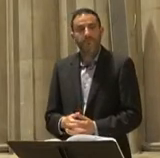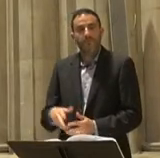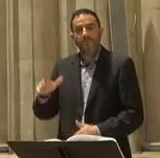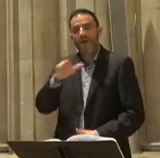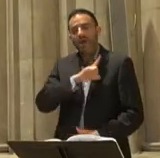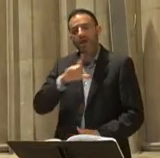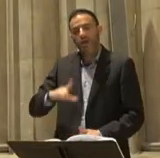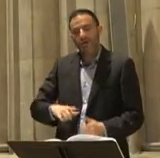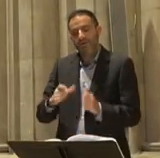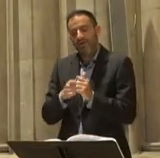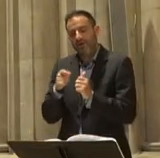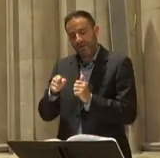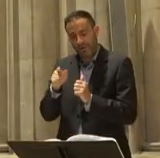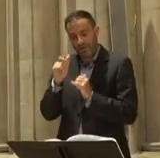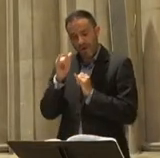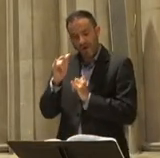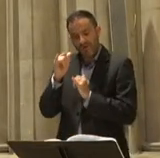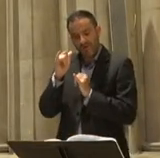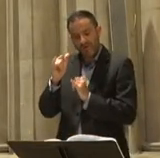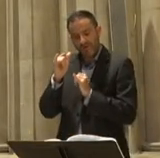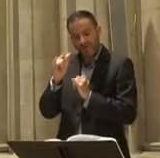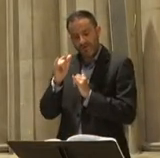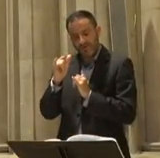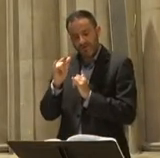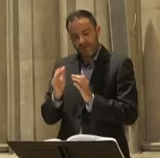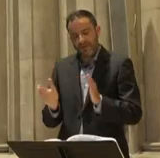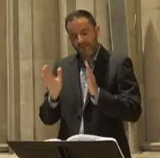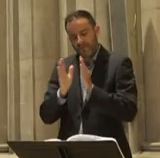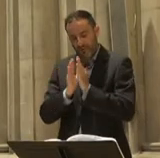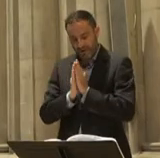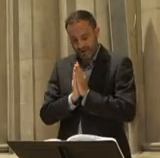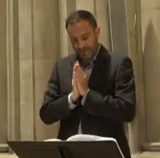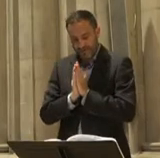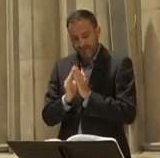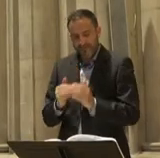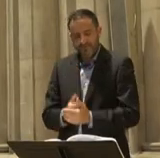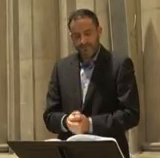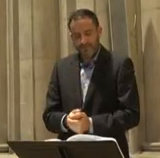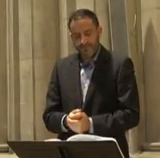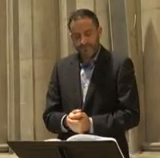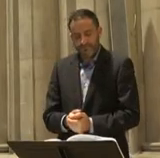The Lord be with you. Also with you. Let us pray.